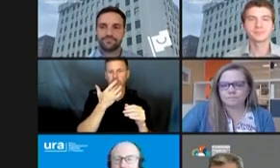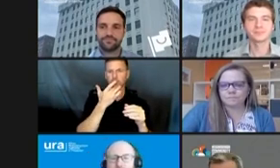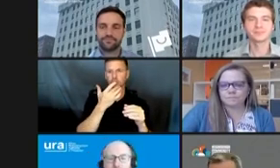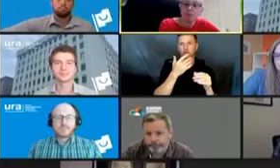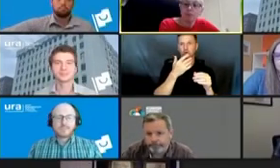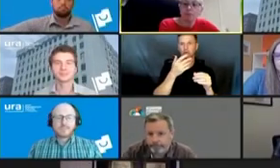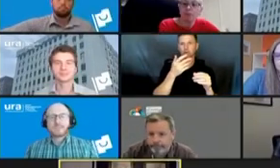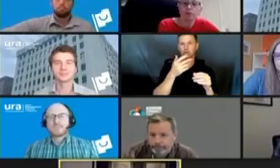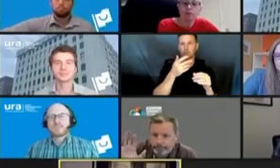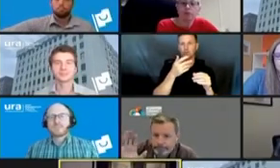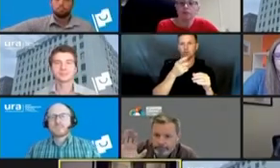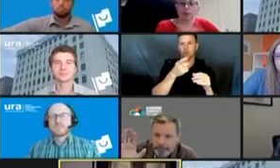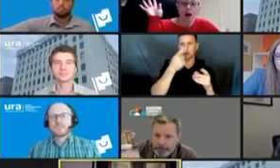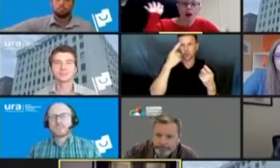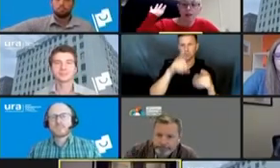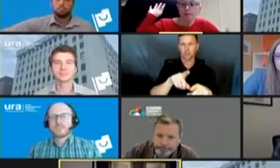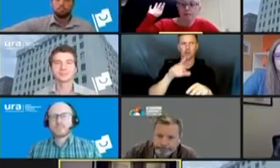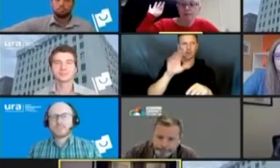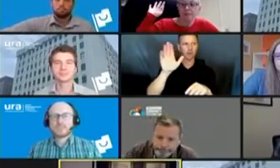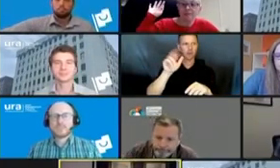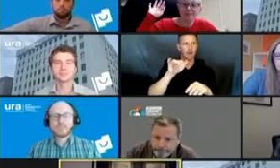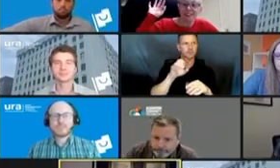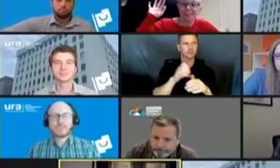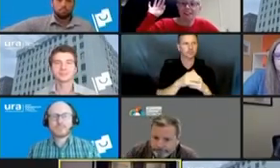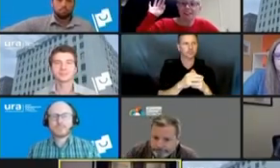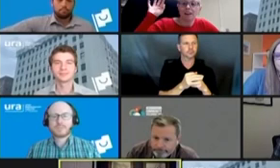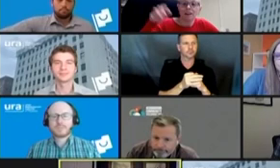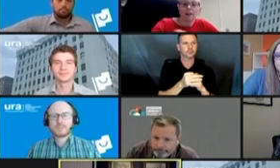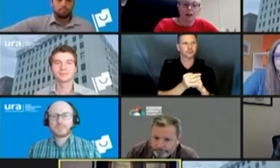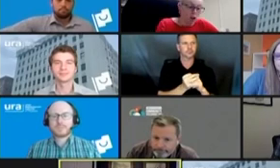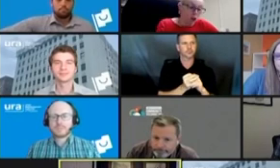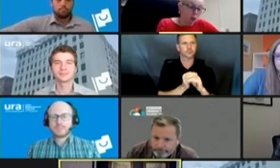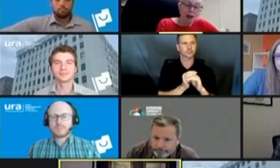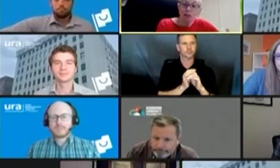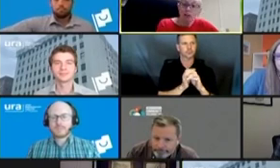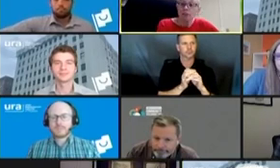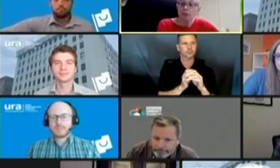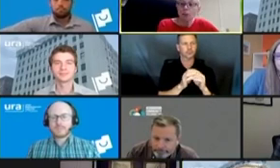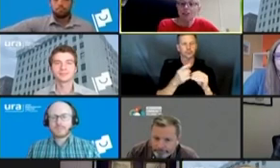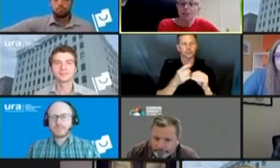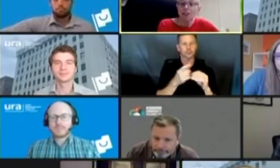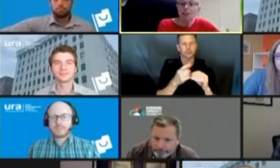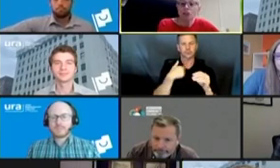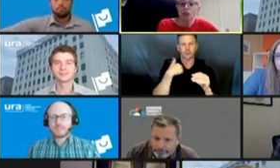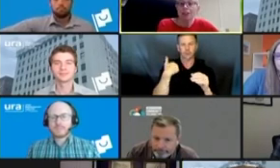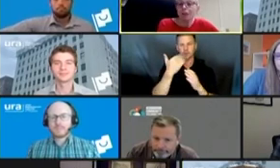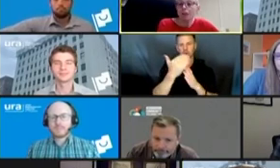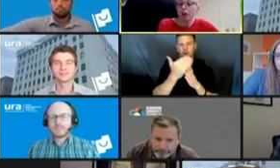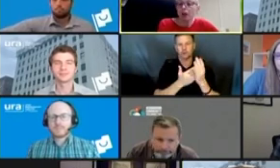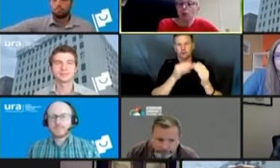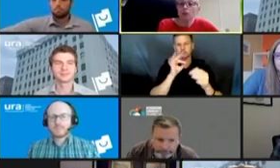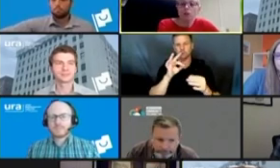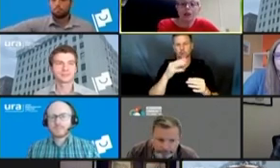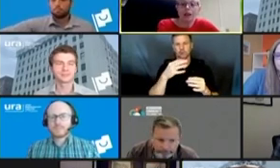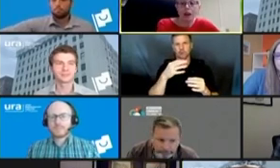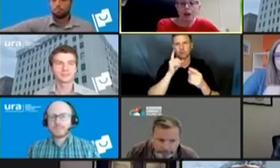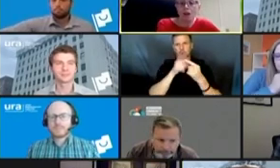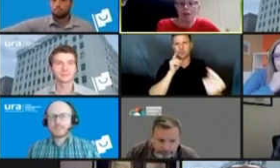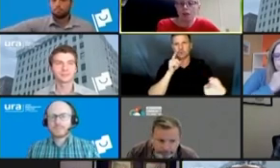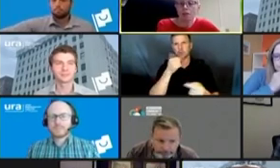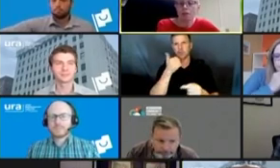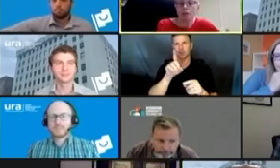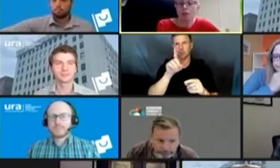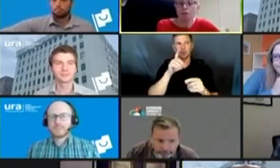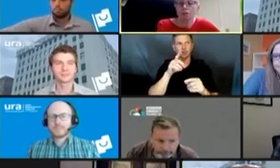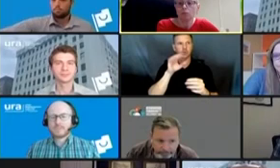say aye? Aye. Aye. Aye. We have our list of abstentions. Anybody who is voting nay on